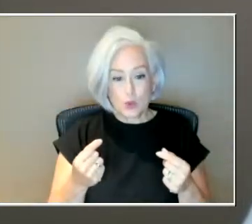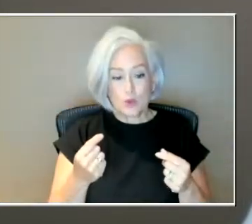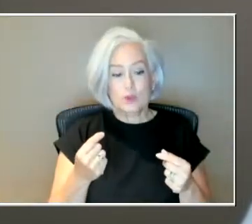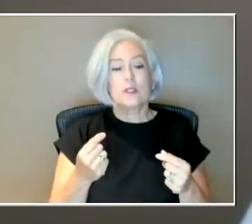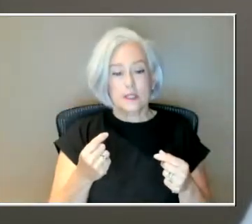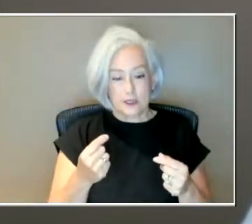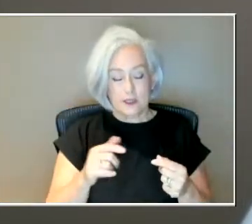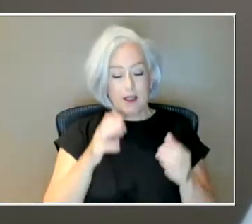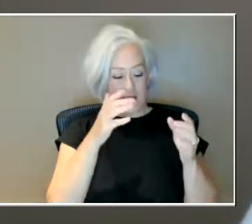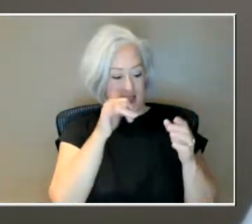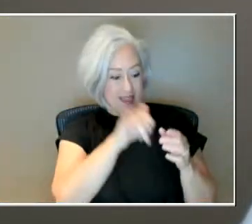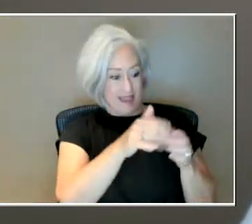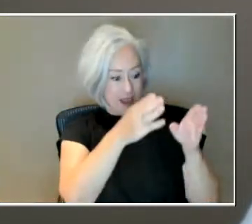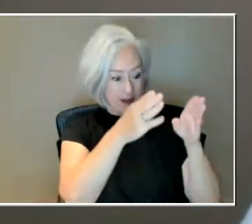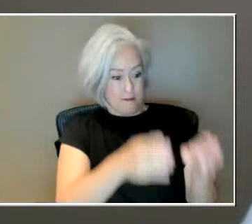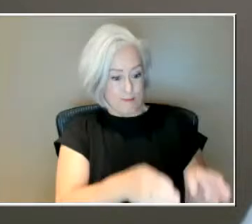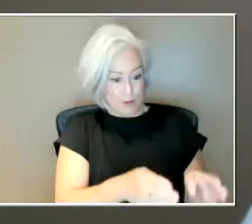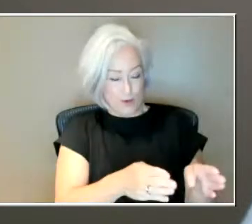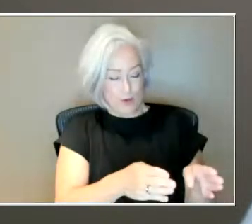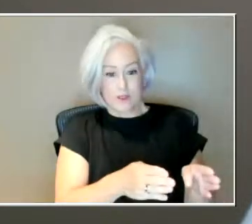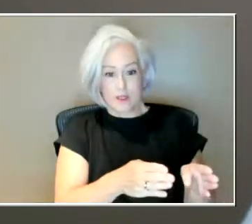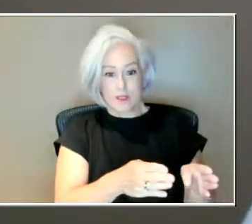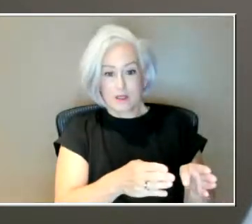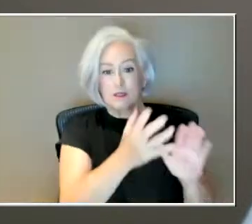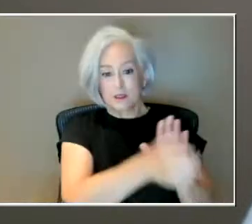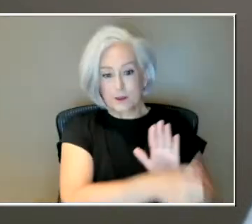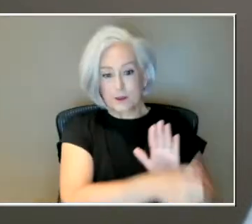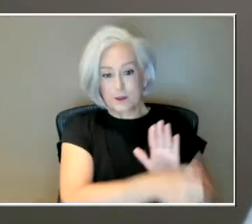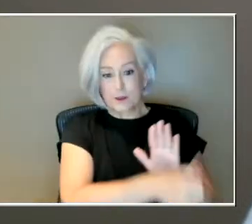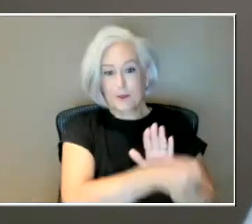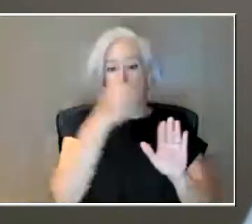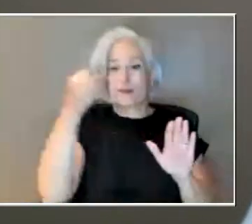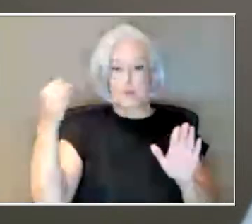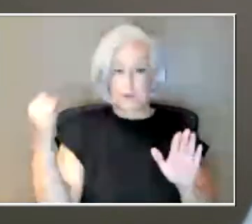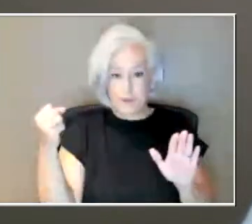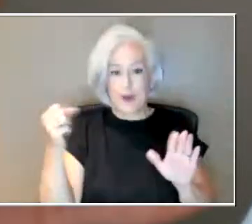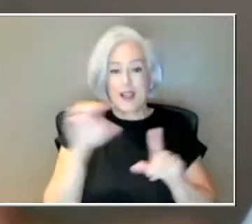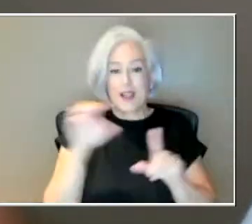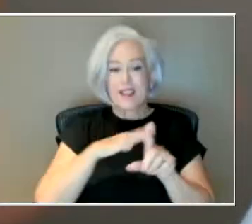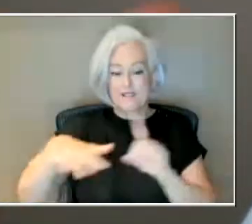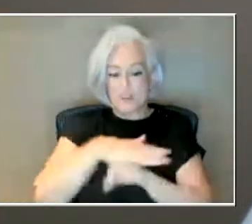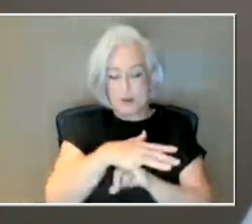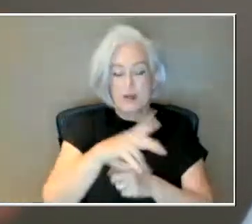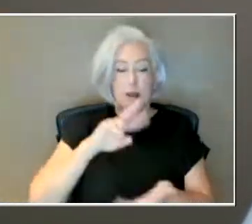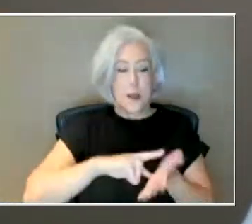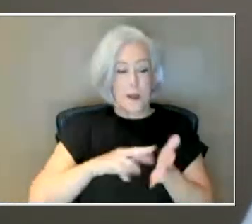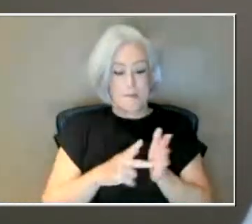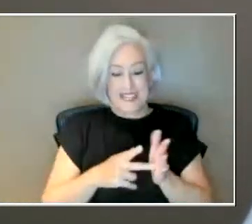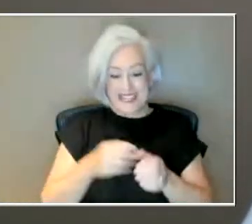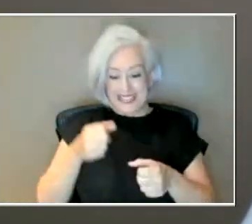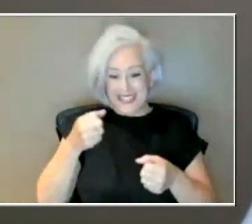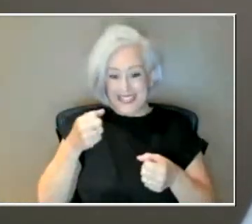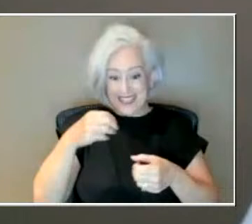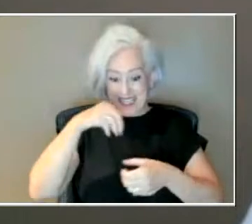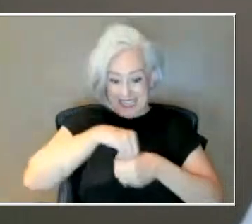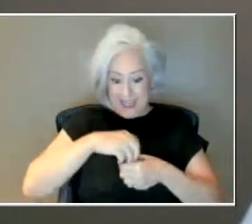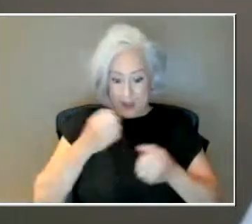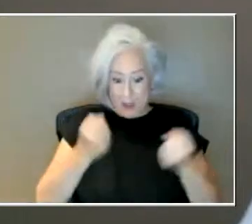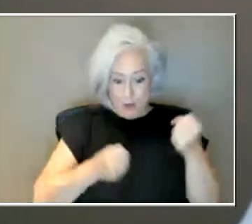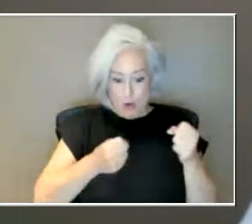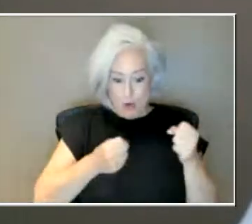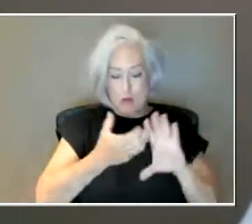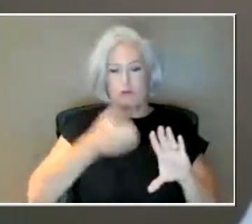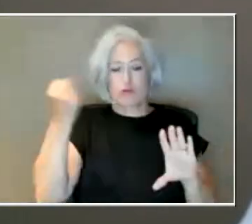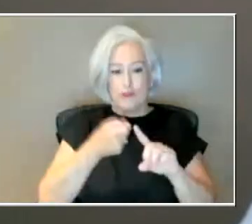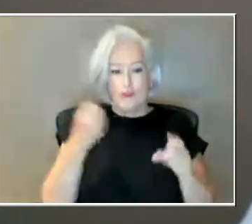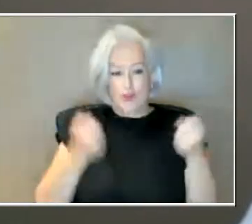So if it's outside, get them into the shade or an air-conditioned area. Get them out of the heat exposure that they're having currently.